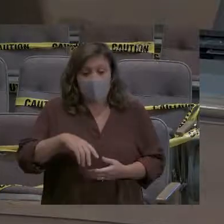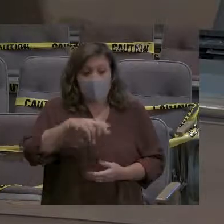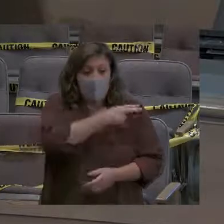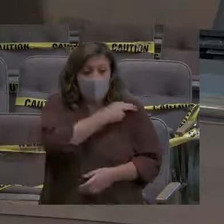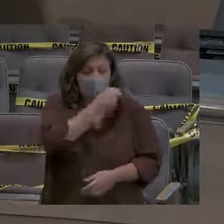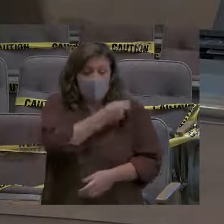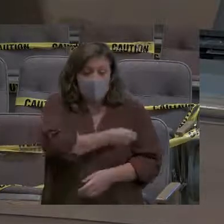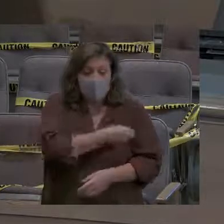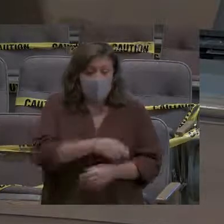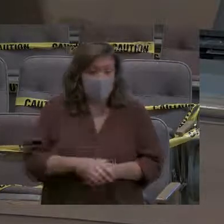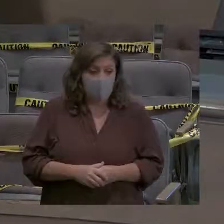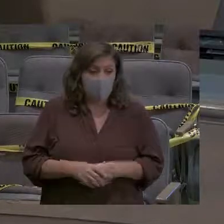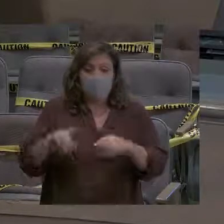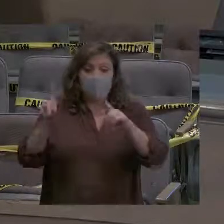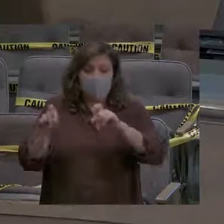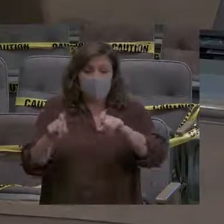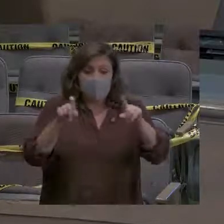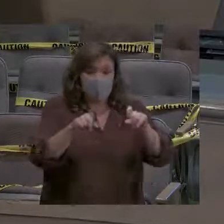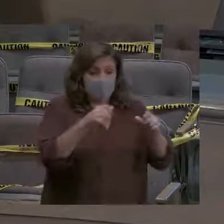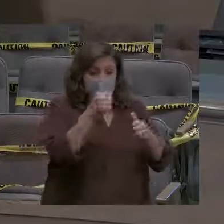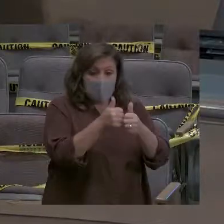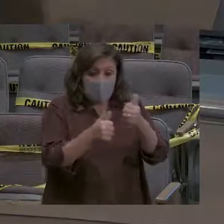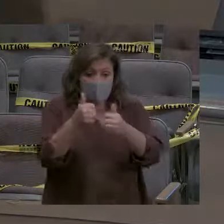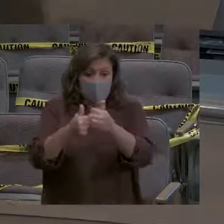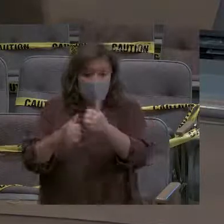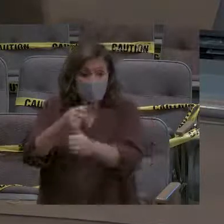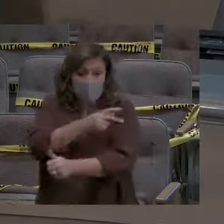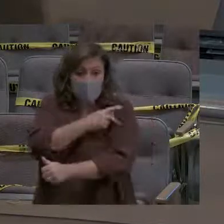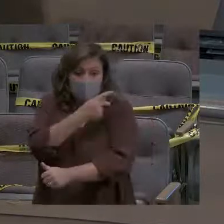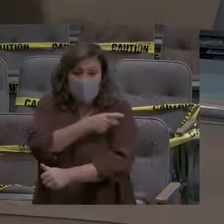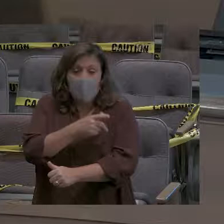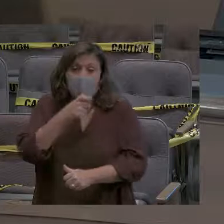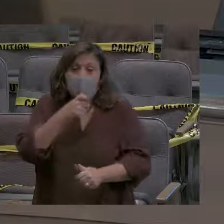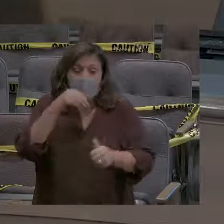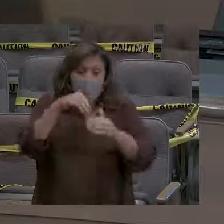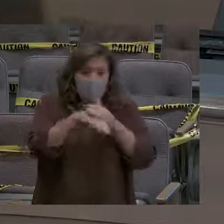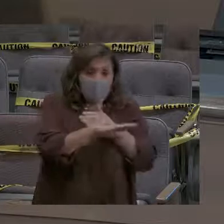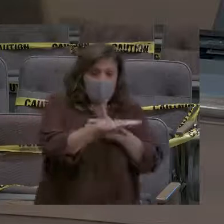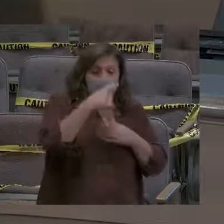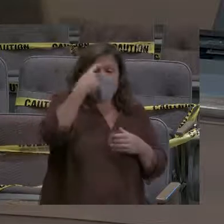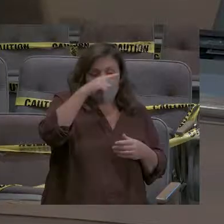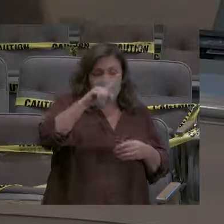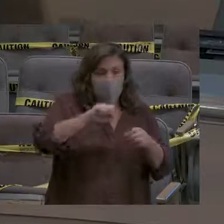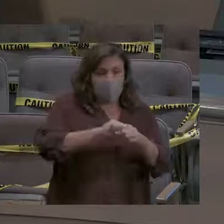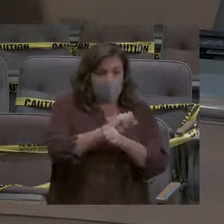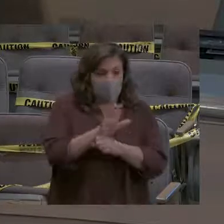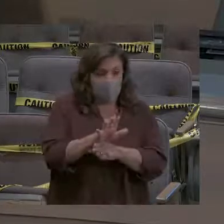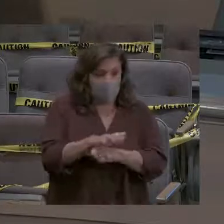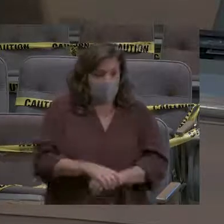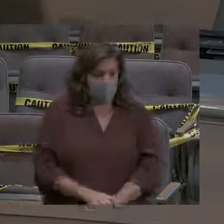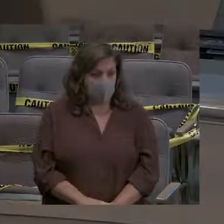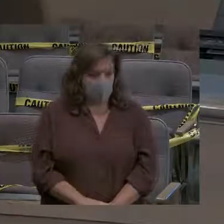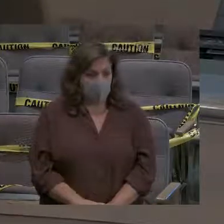Putney tests every patient who is admitted for COVID-19.